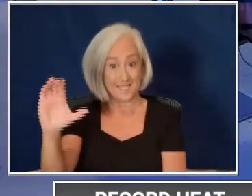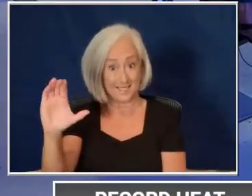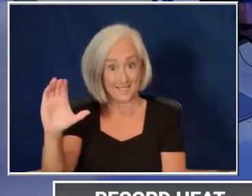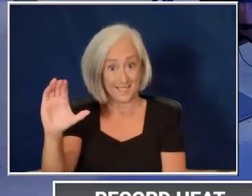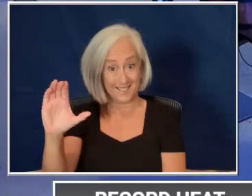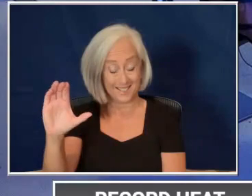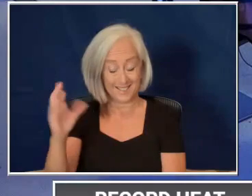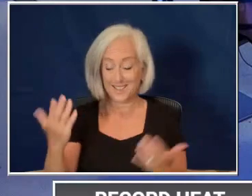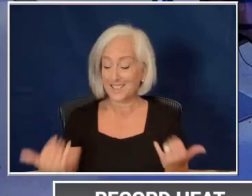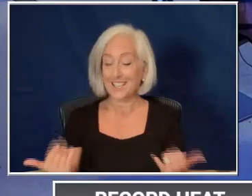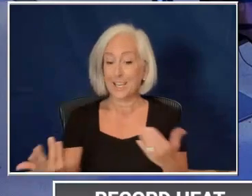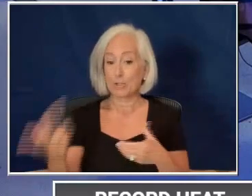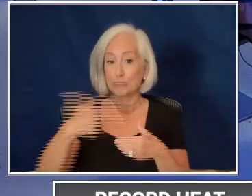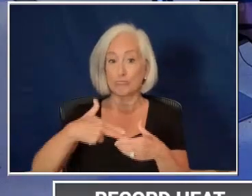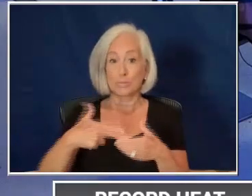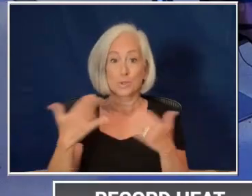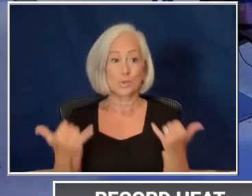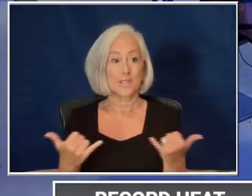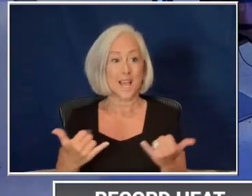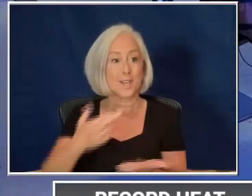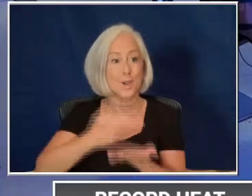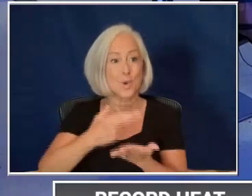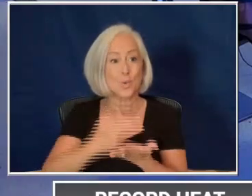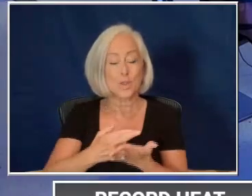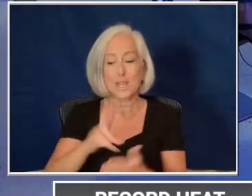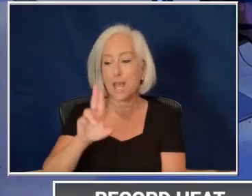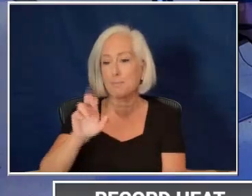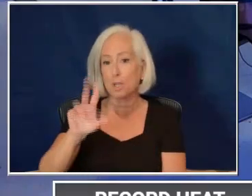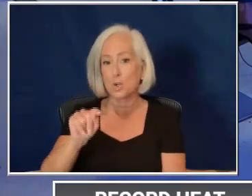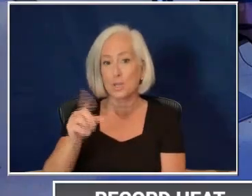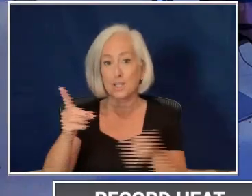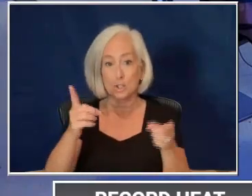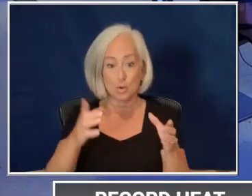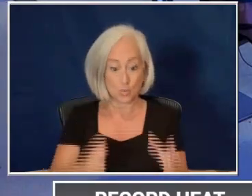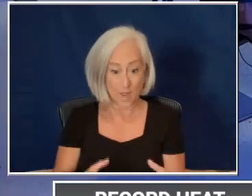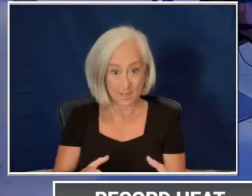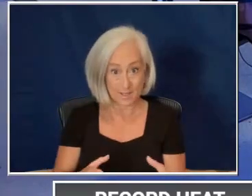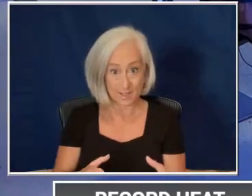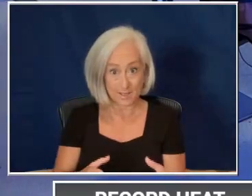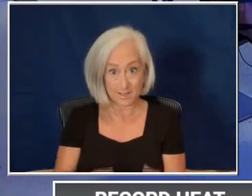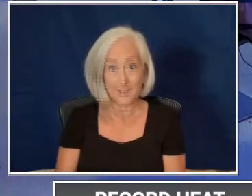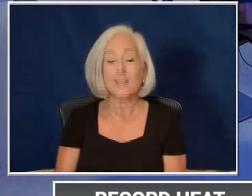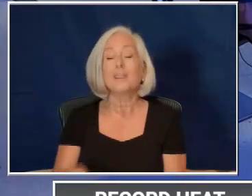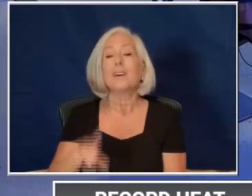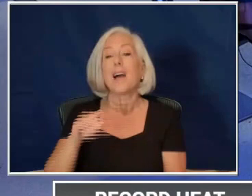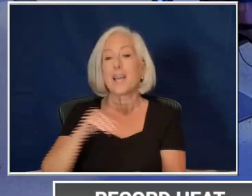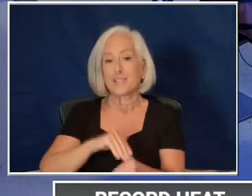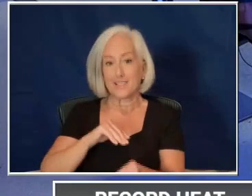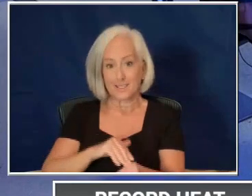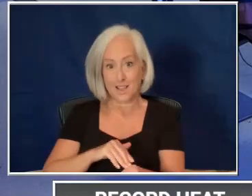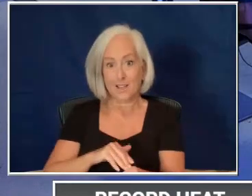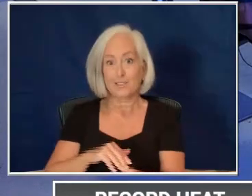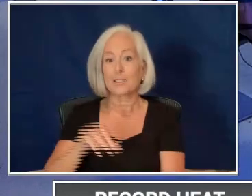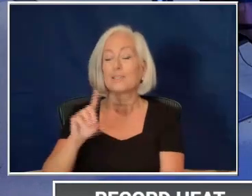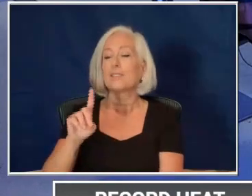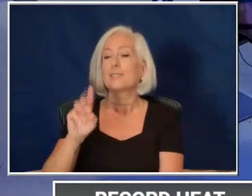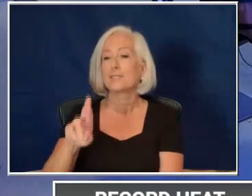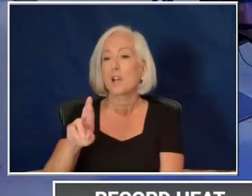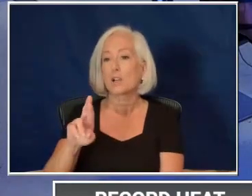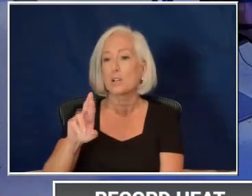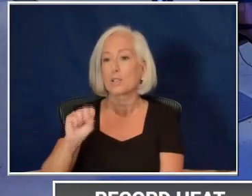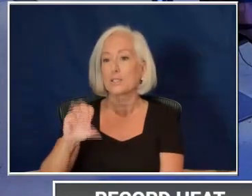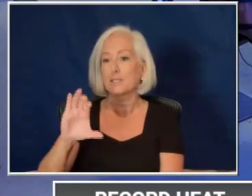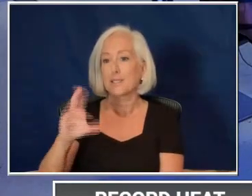Family Broadcast Studio is Rehab Unit Medical Director and Rehabilitative Medicine Physician, Dr. Sarah Eckmeyer, and Director